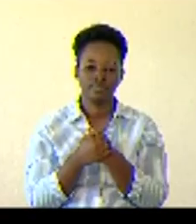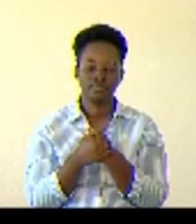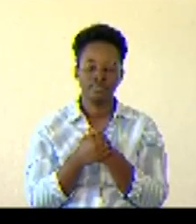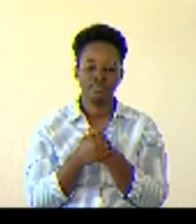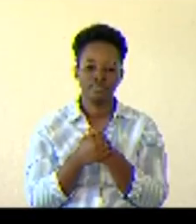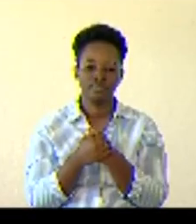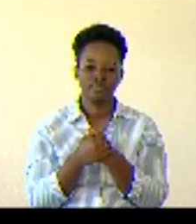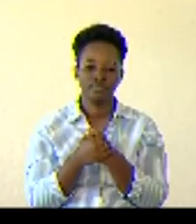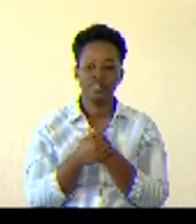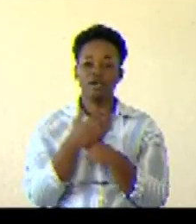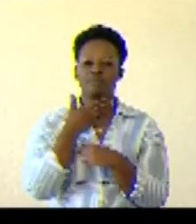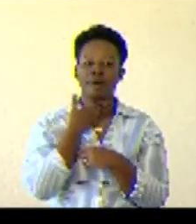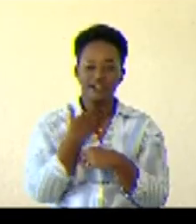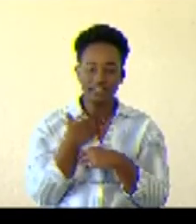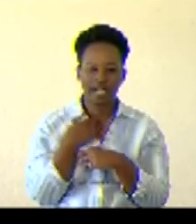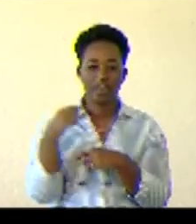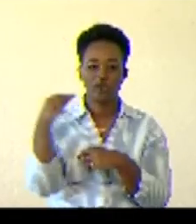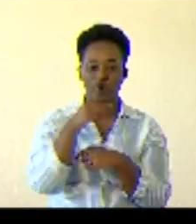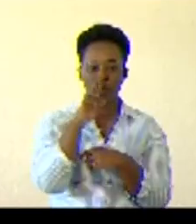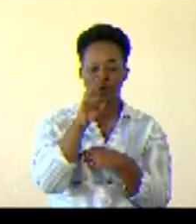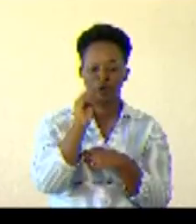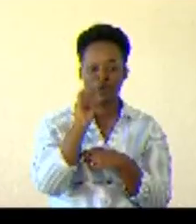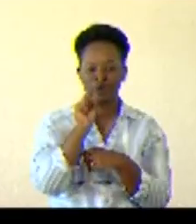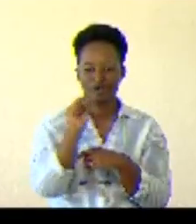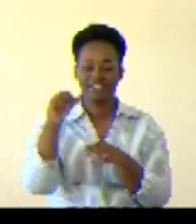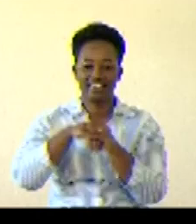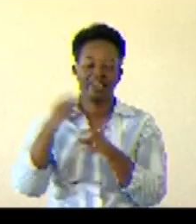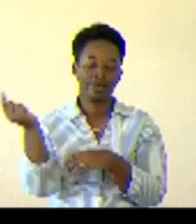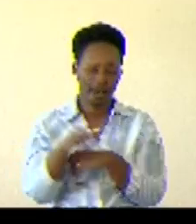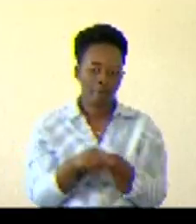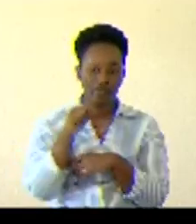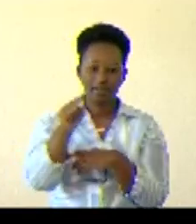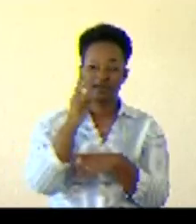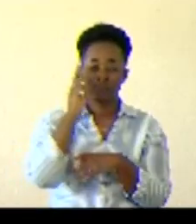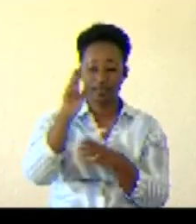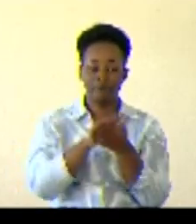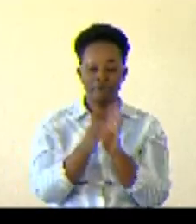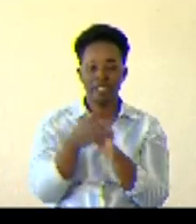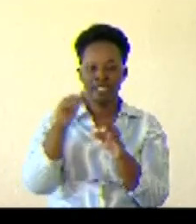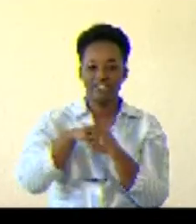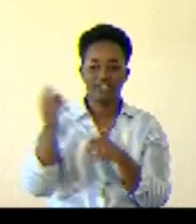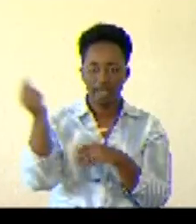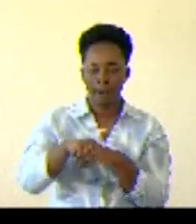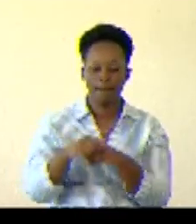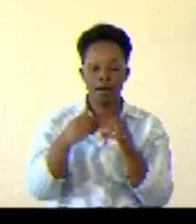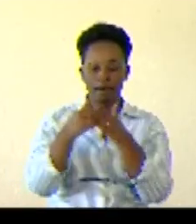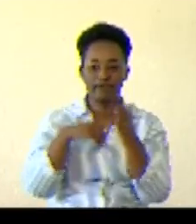140,000 francs. So they want gross income. Remember here, the gross income, that will be the income before